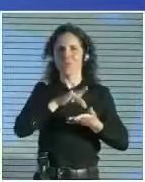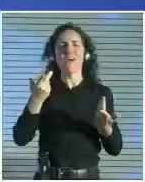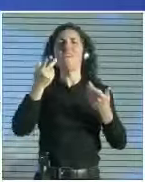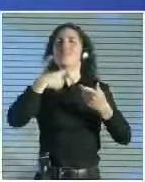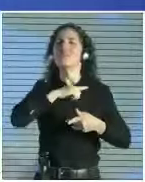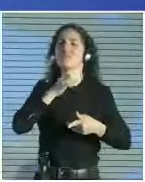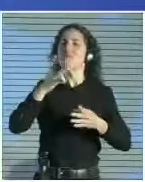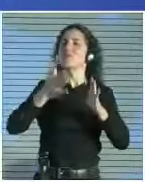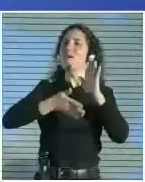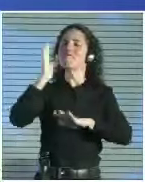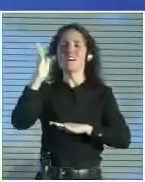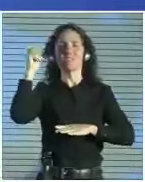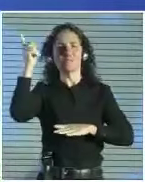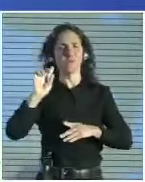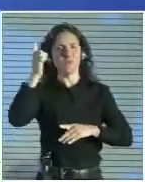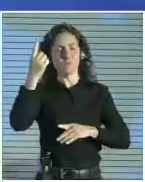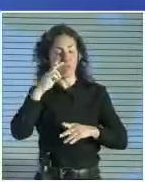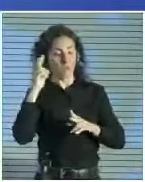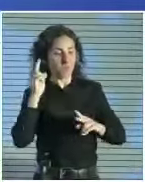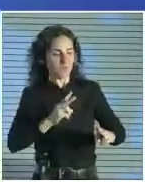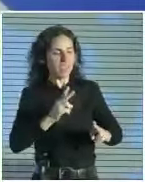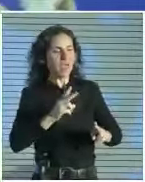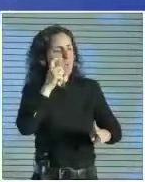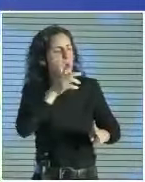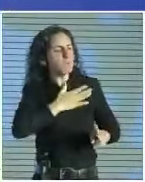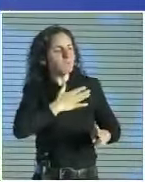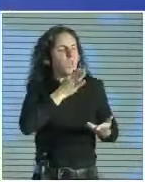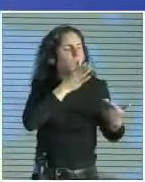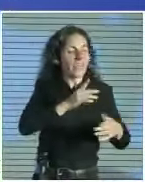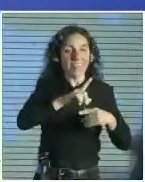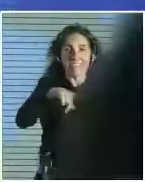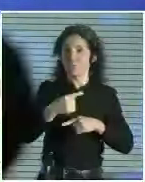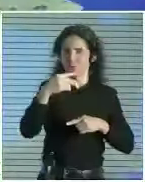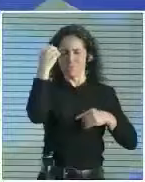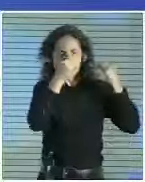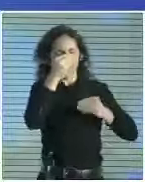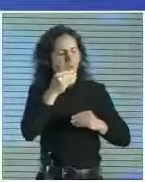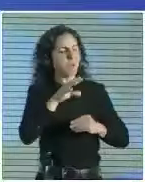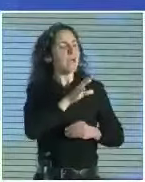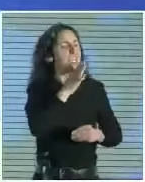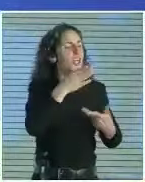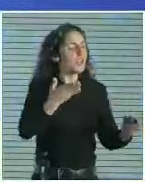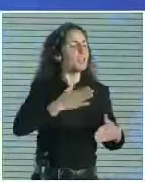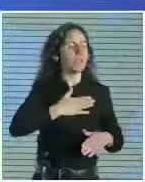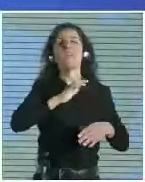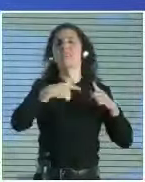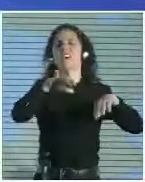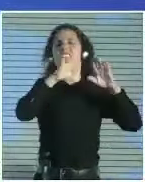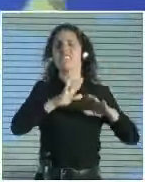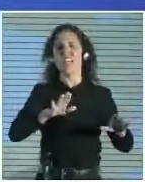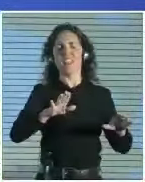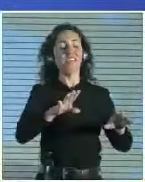where is our village? Then where is our country? Then where is like the whole planet Earth? So it's good to know that this second edition is